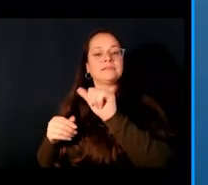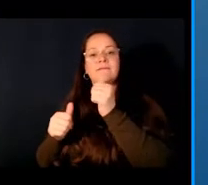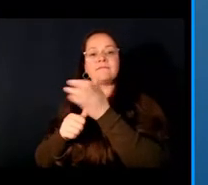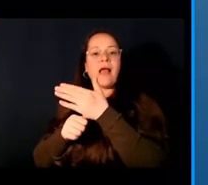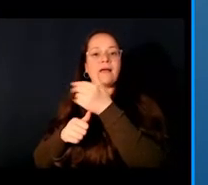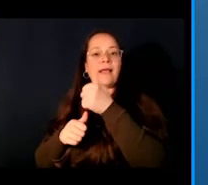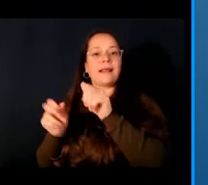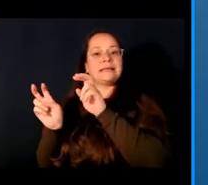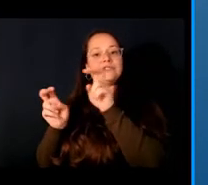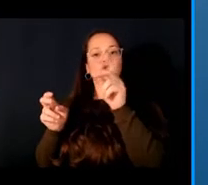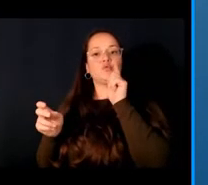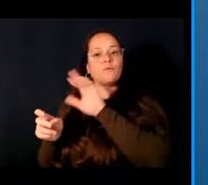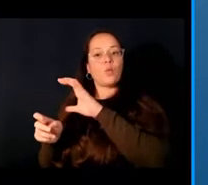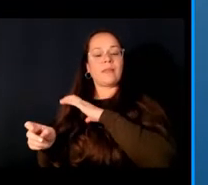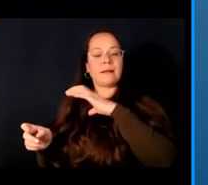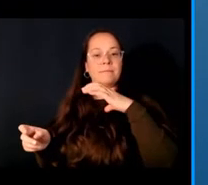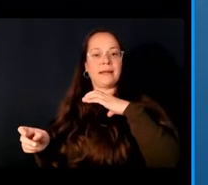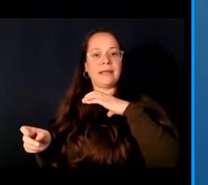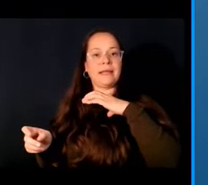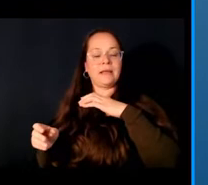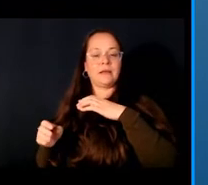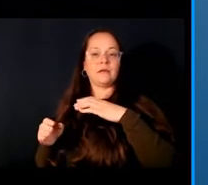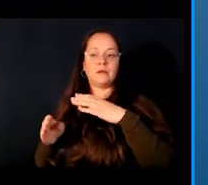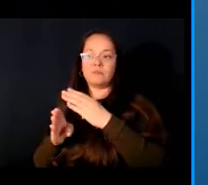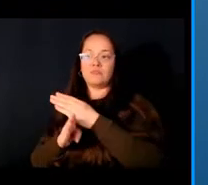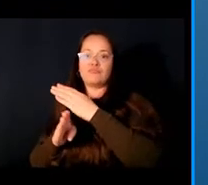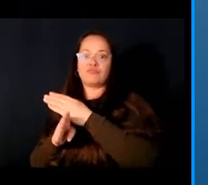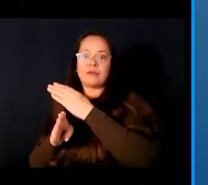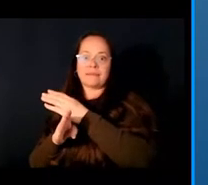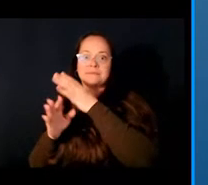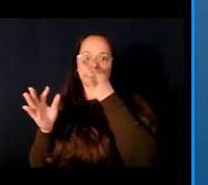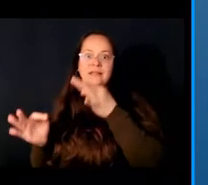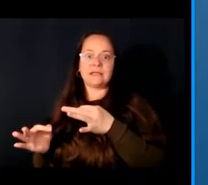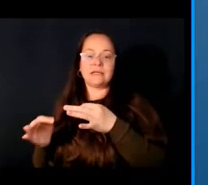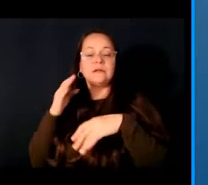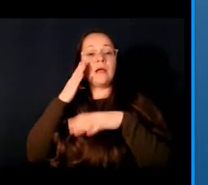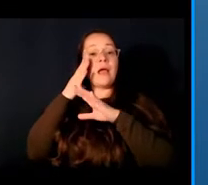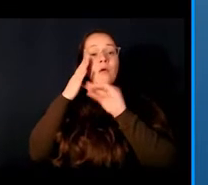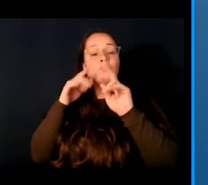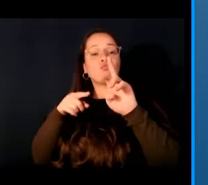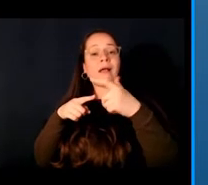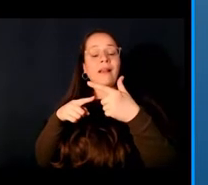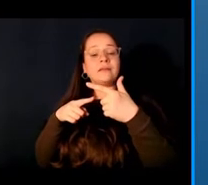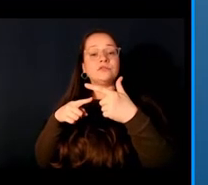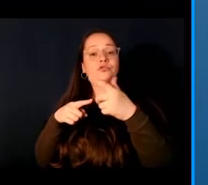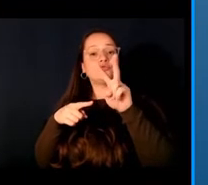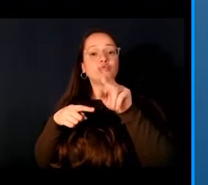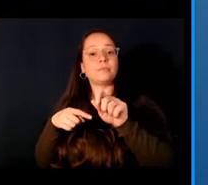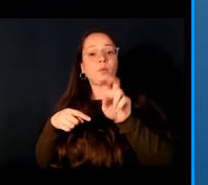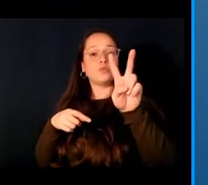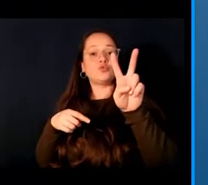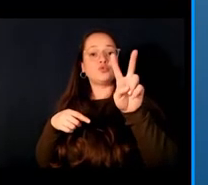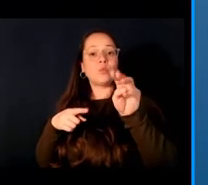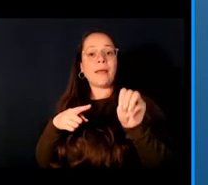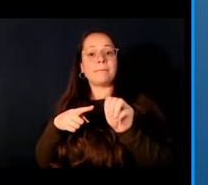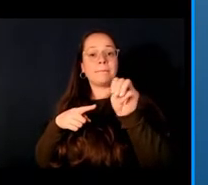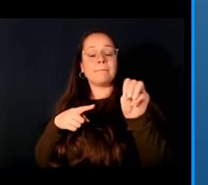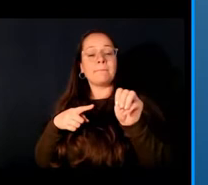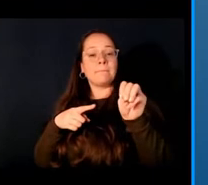issues for the committee preemptively regulation 2.2 m